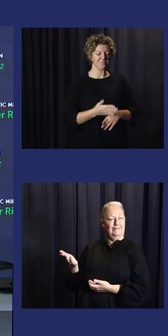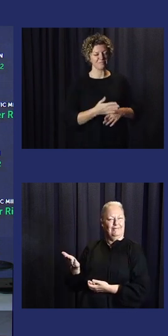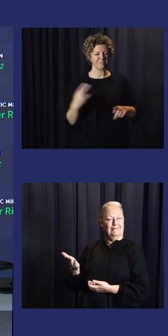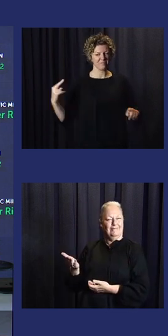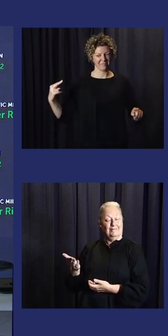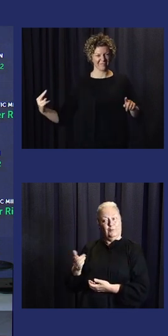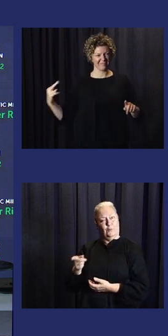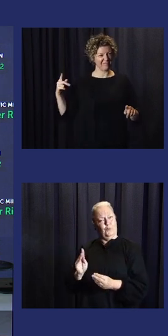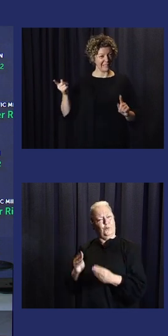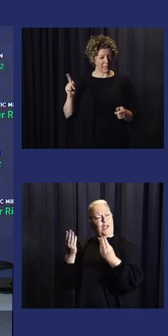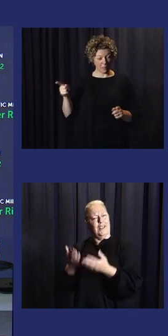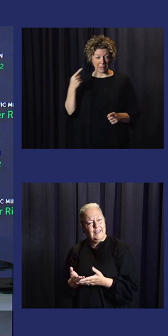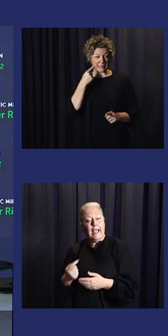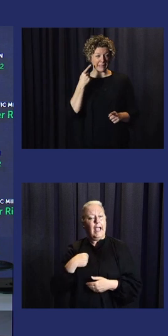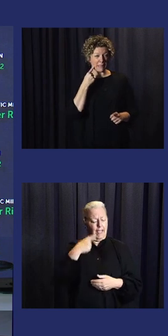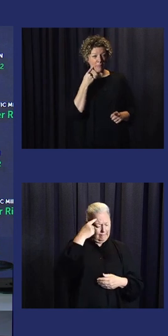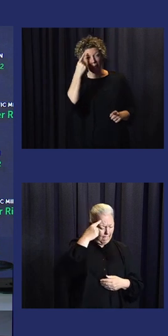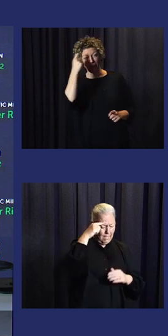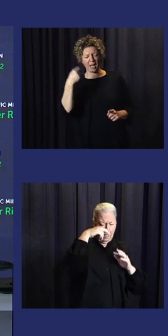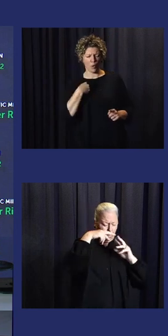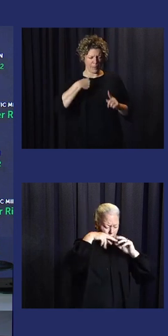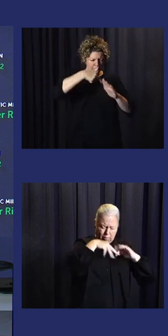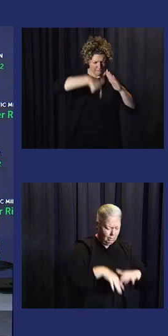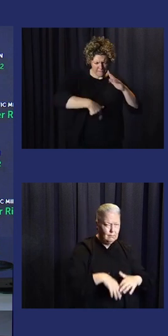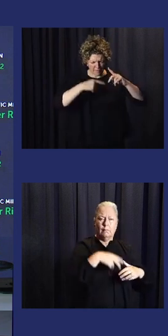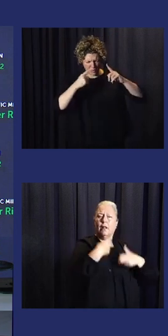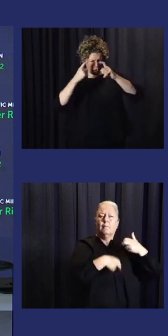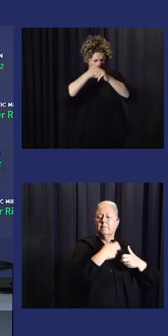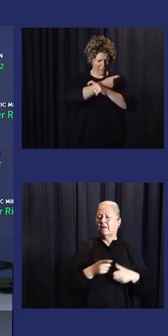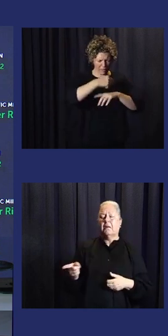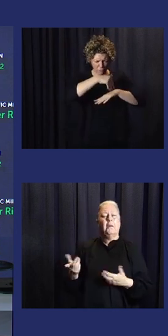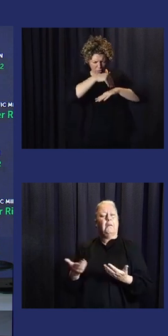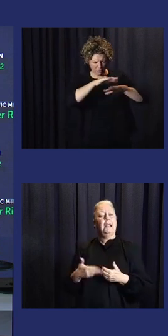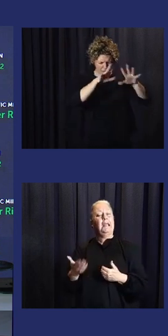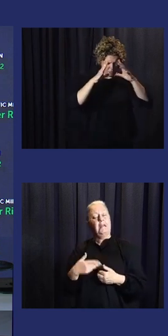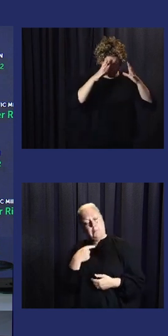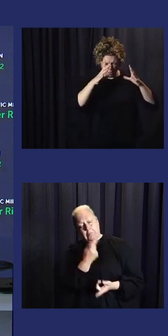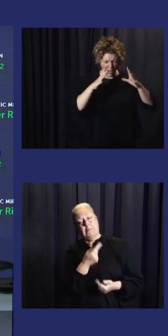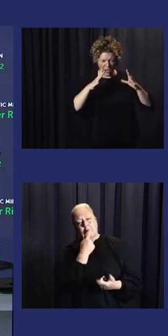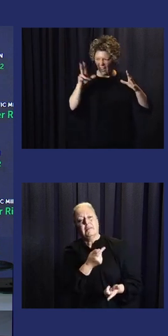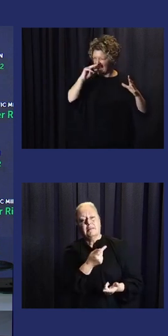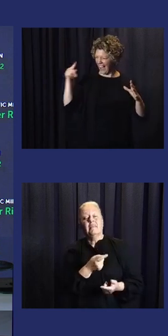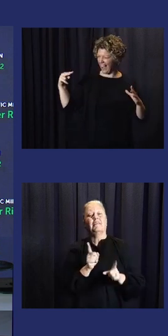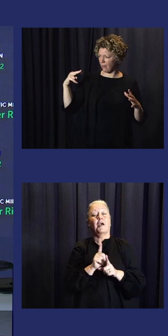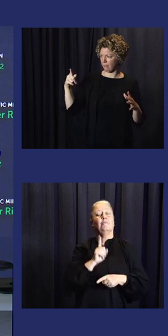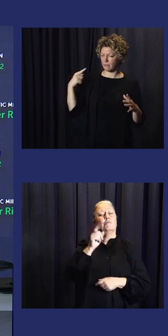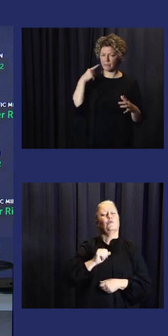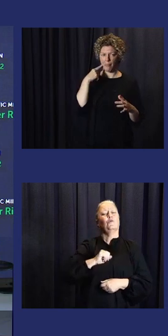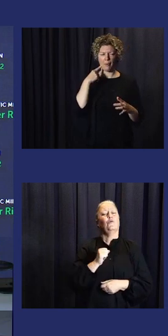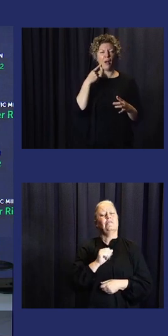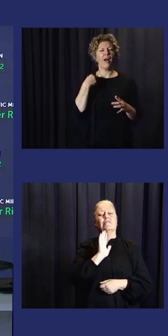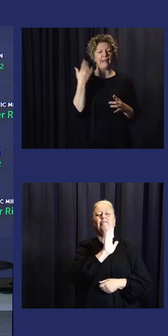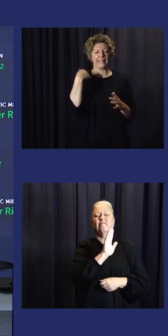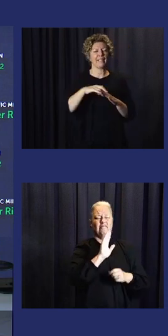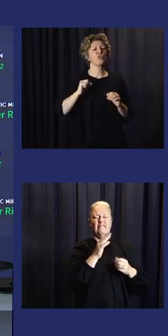see simple solutions where all we see is complexity and problems. I remember I was in Scotland in the lead up to the Glasgow